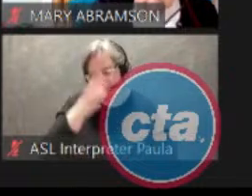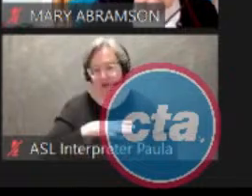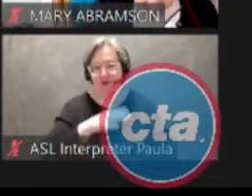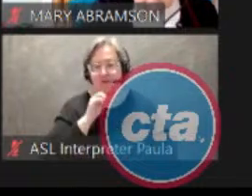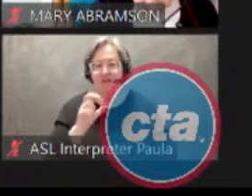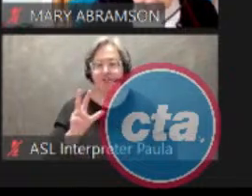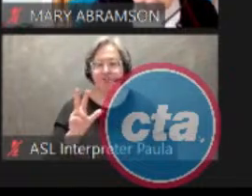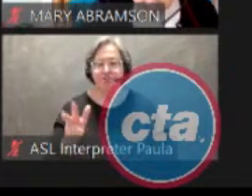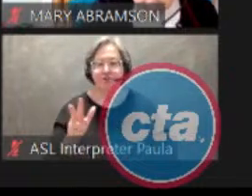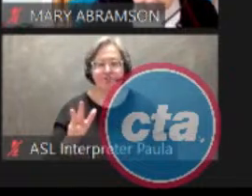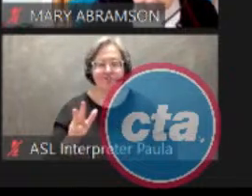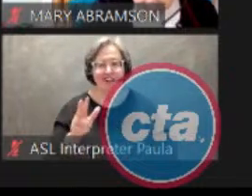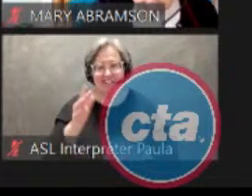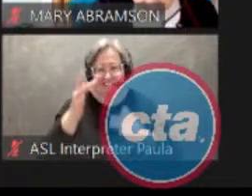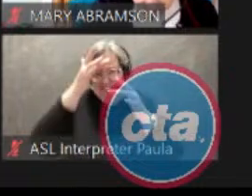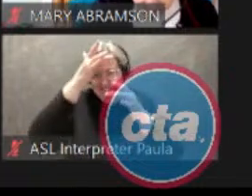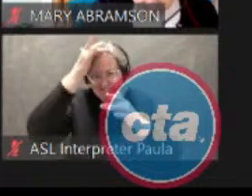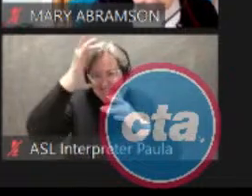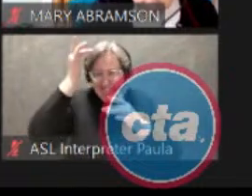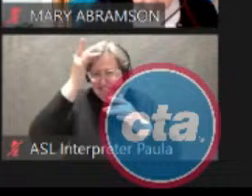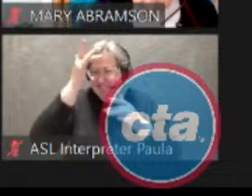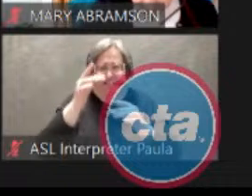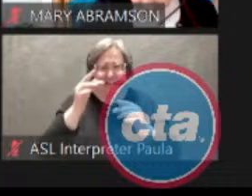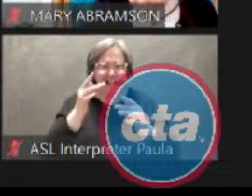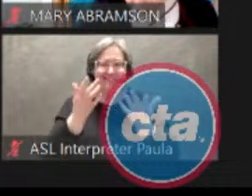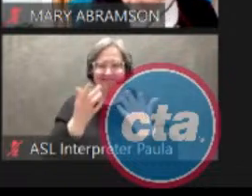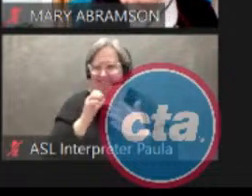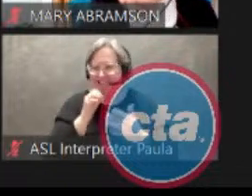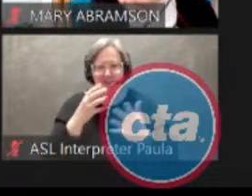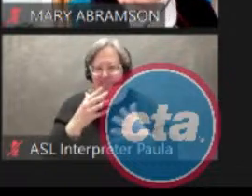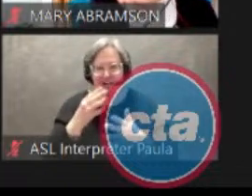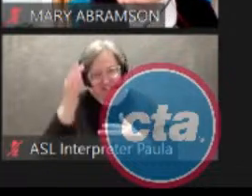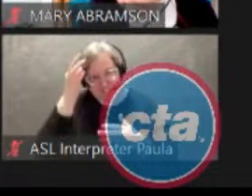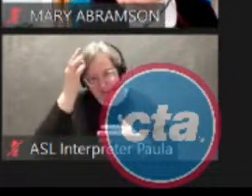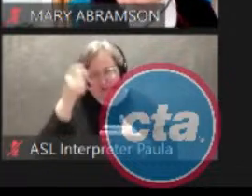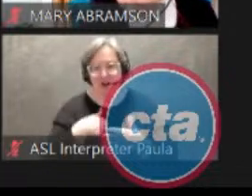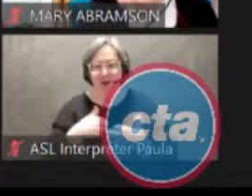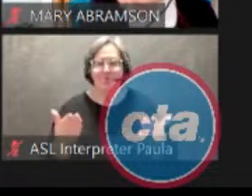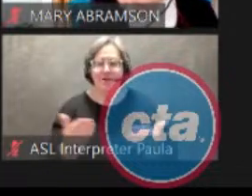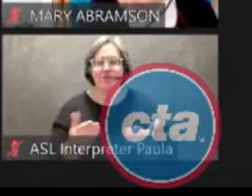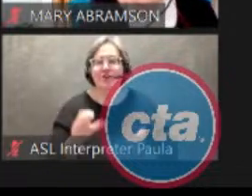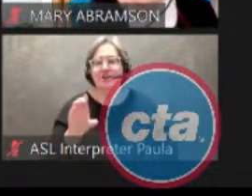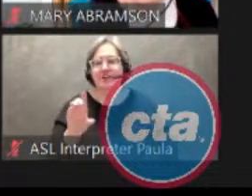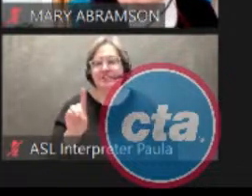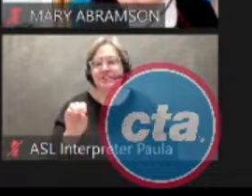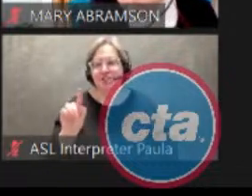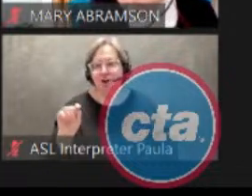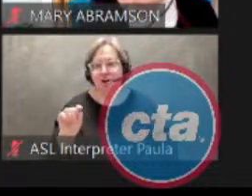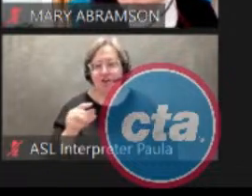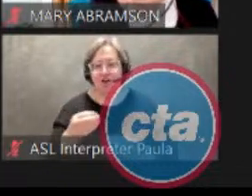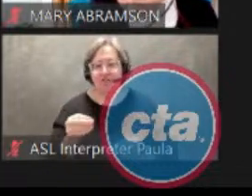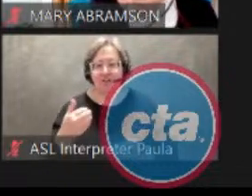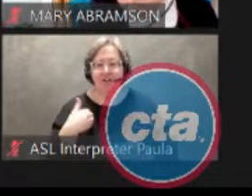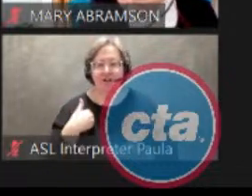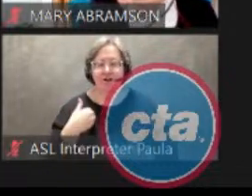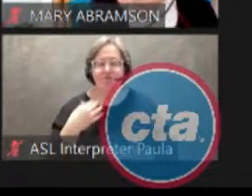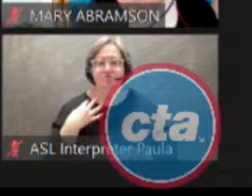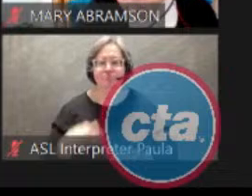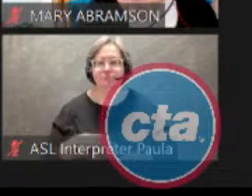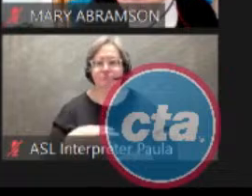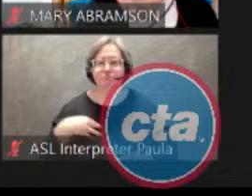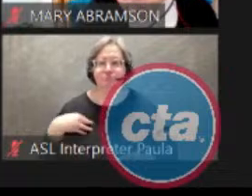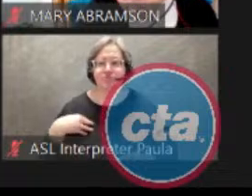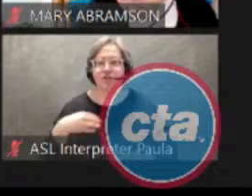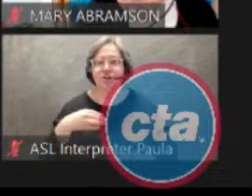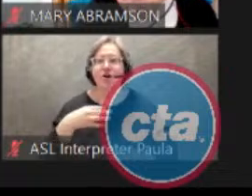Very little hair on the top of my head, as you can see. I'm here in our CDOT office. Got a white and navy blue